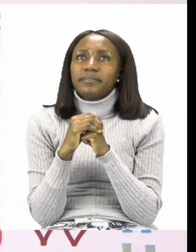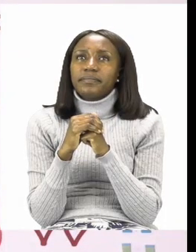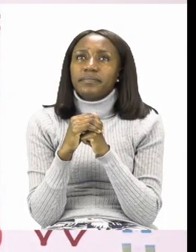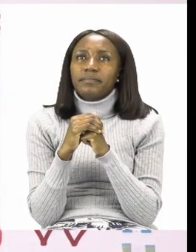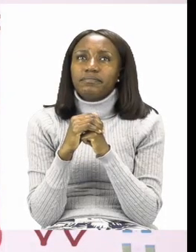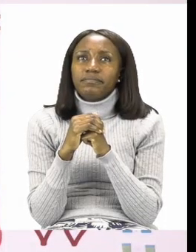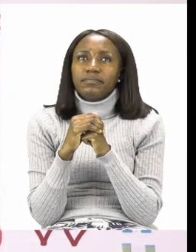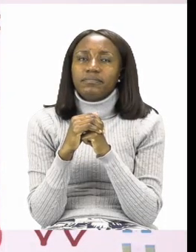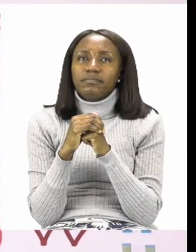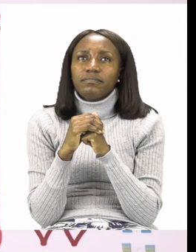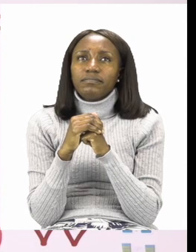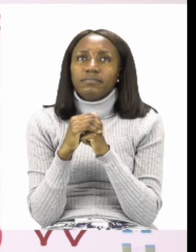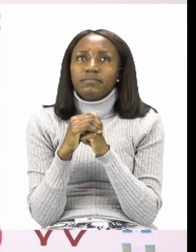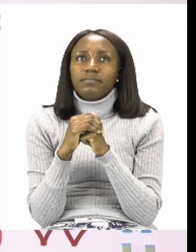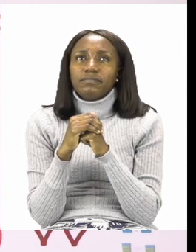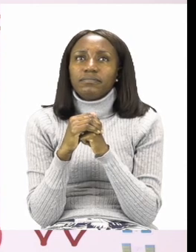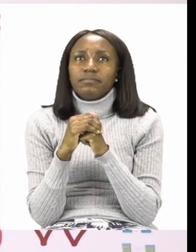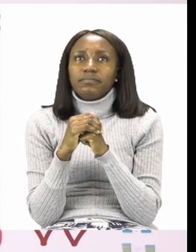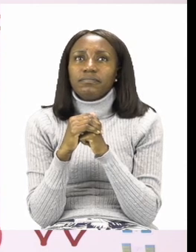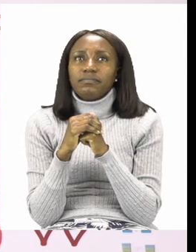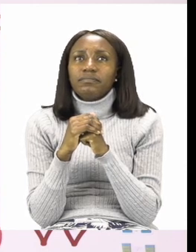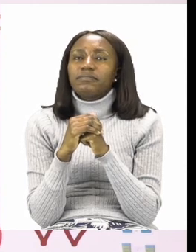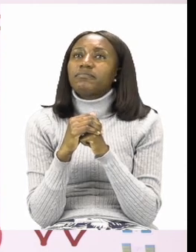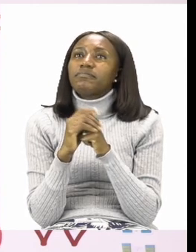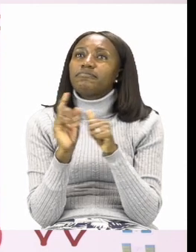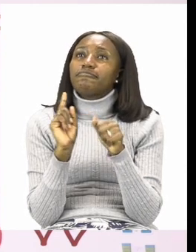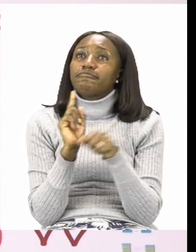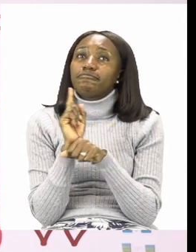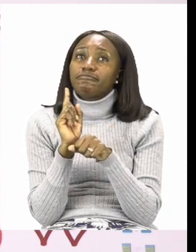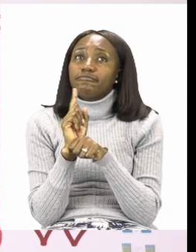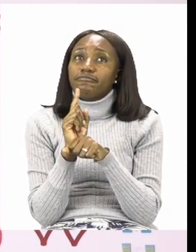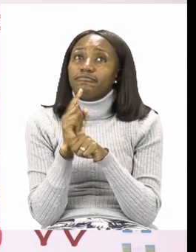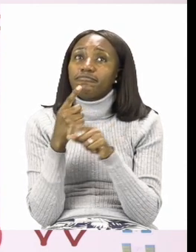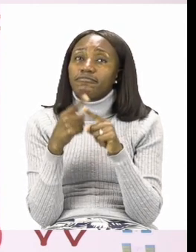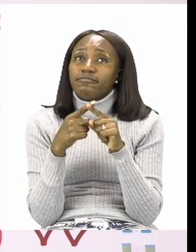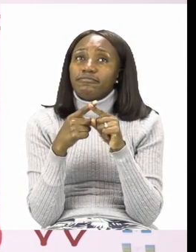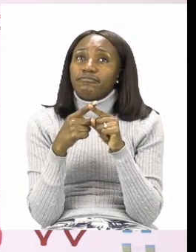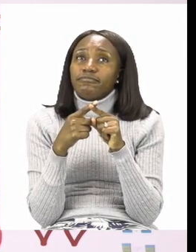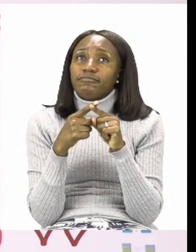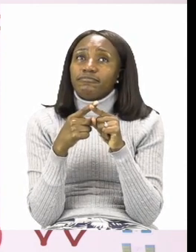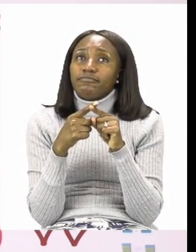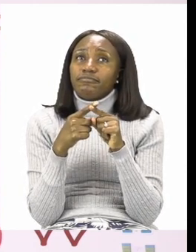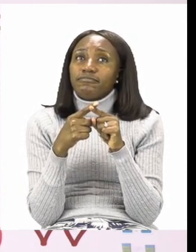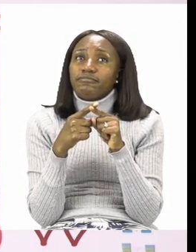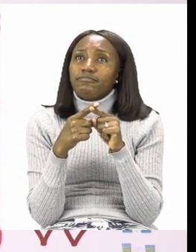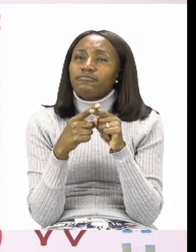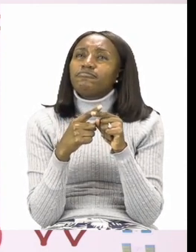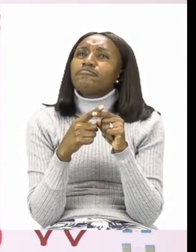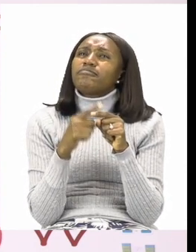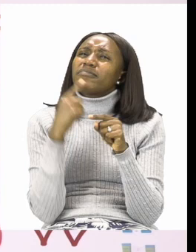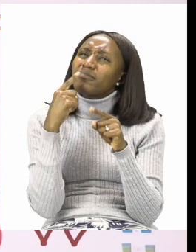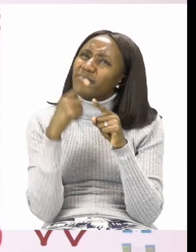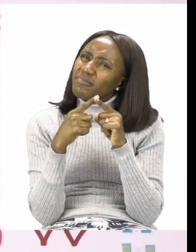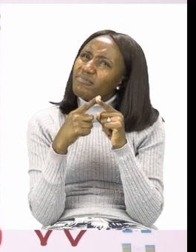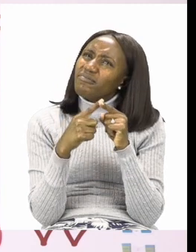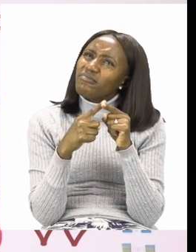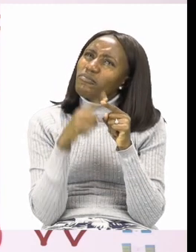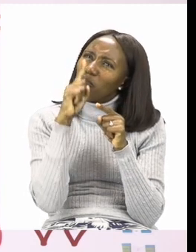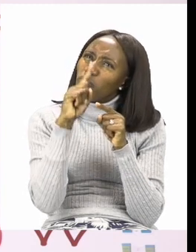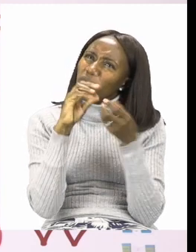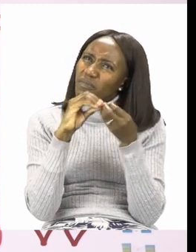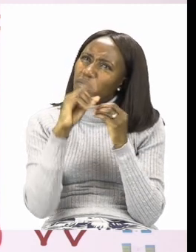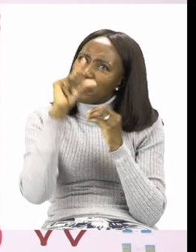together. So the first one in the booklet reads, what is 1 less